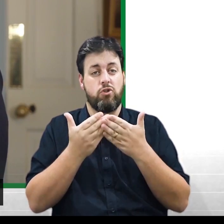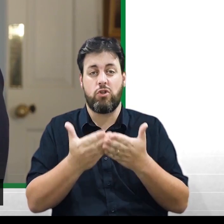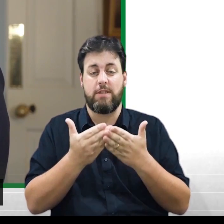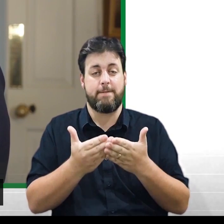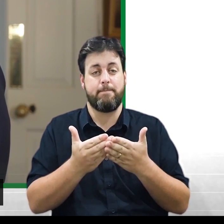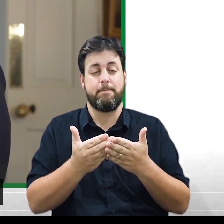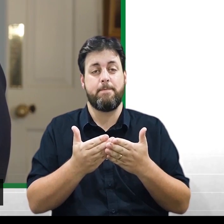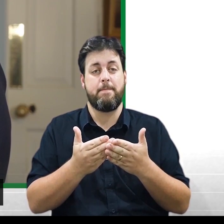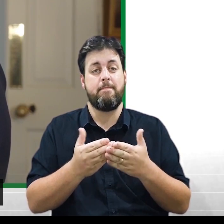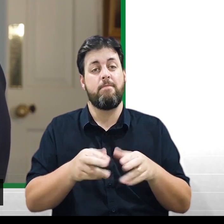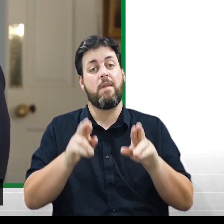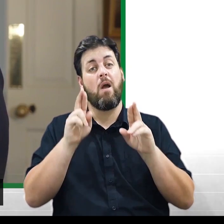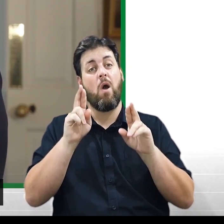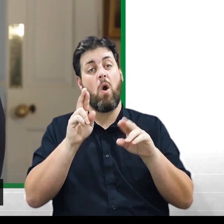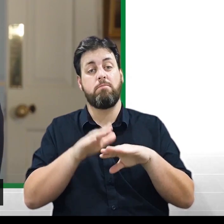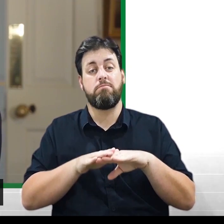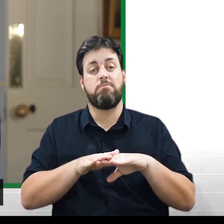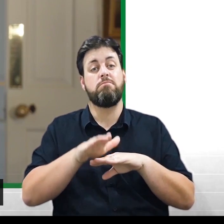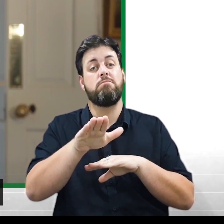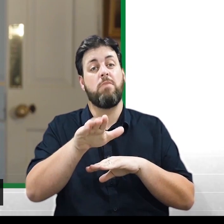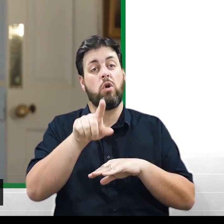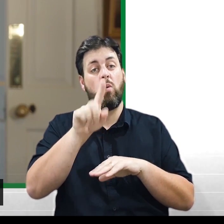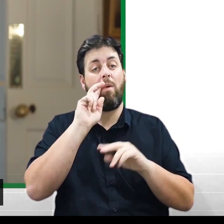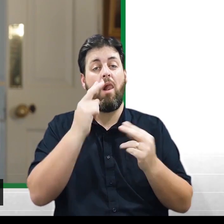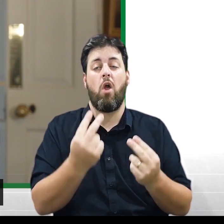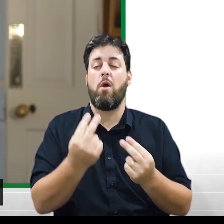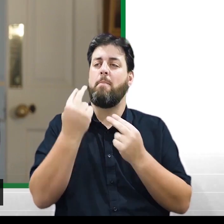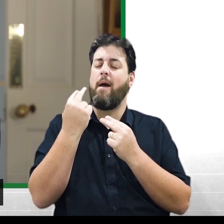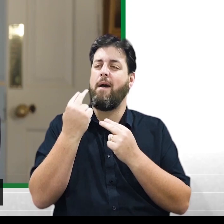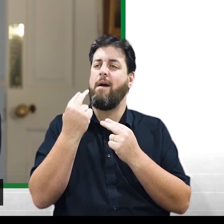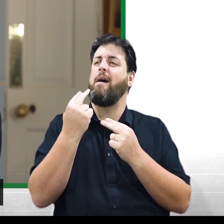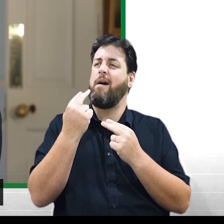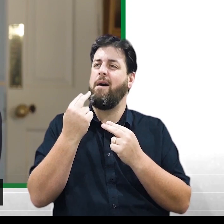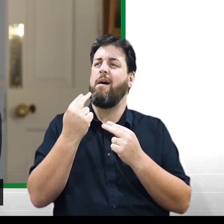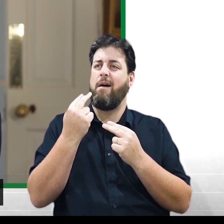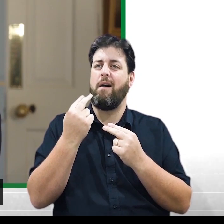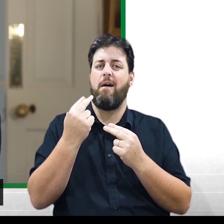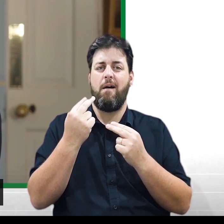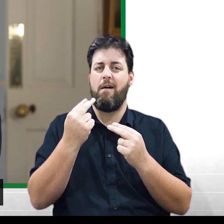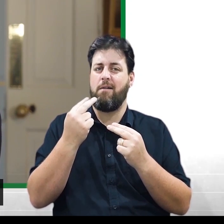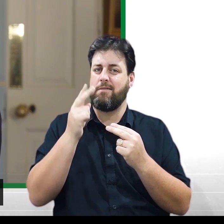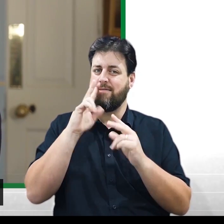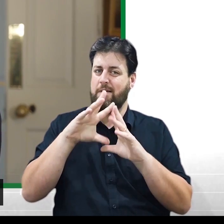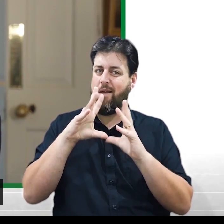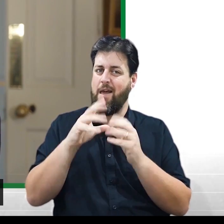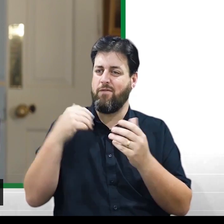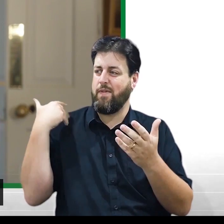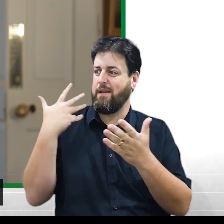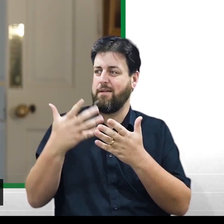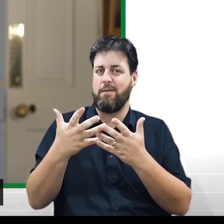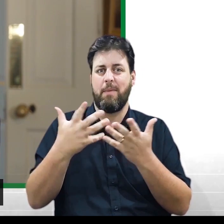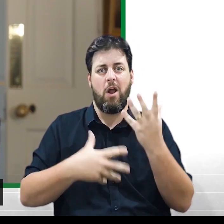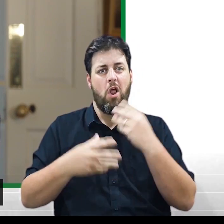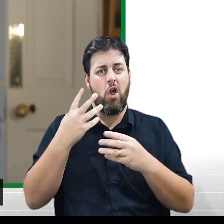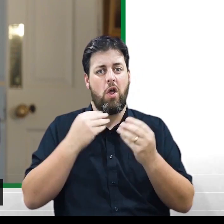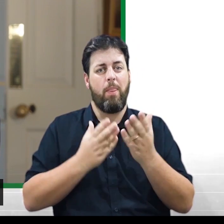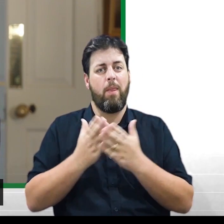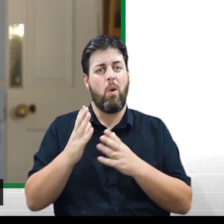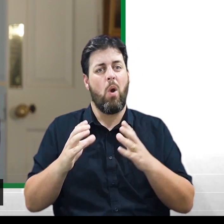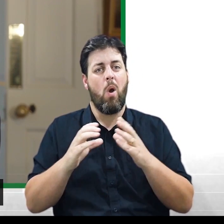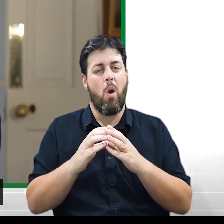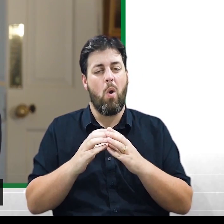keep studying, and I hope that one day you will be able to look back at everything you've learned thanks to